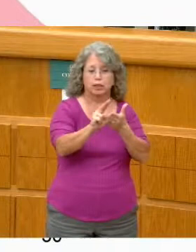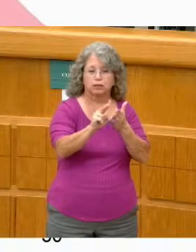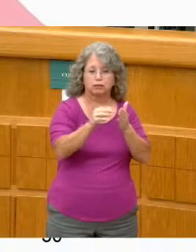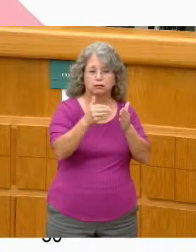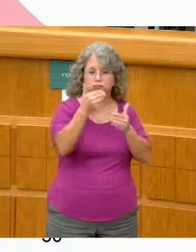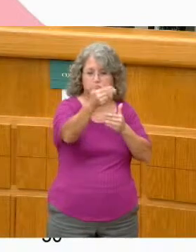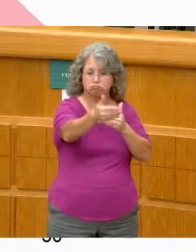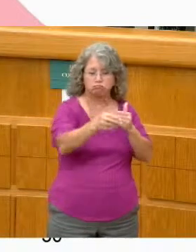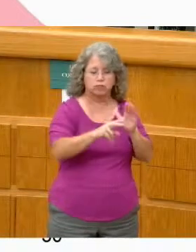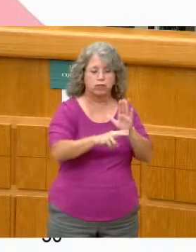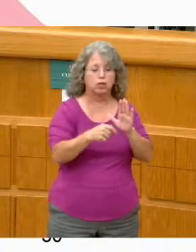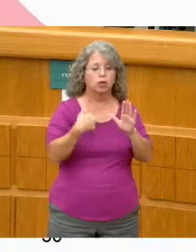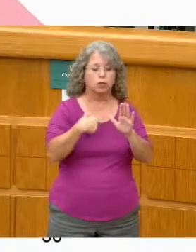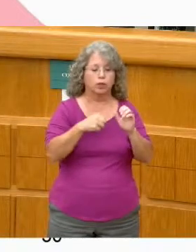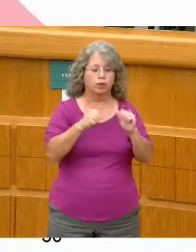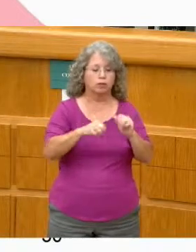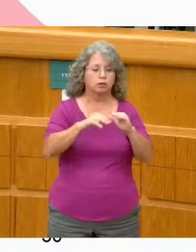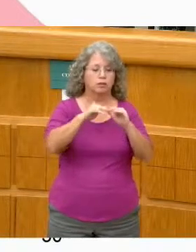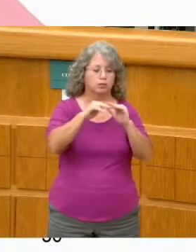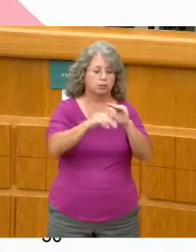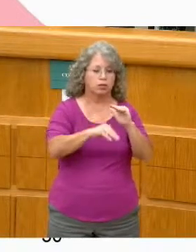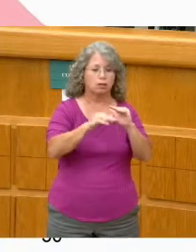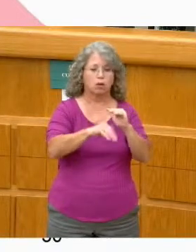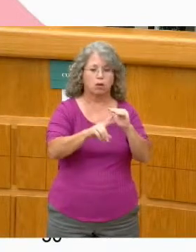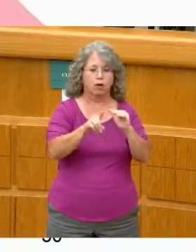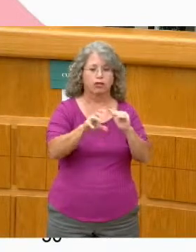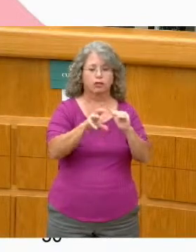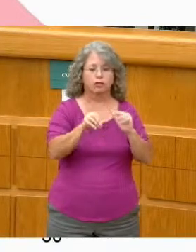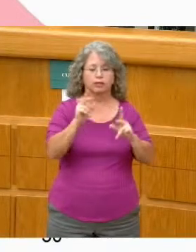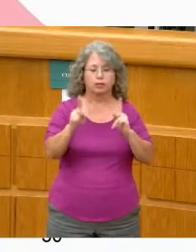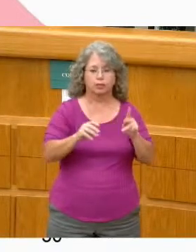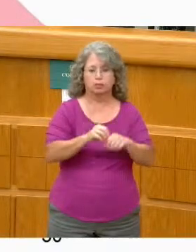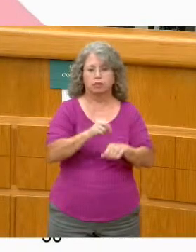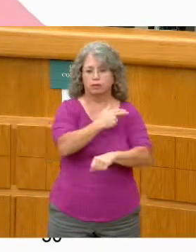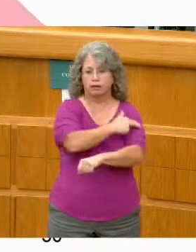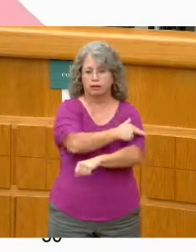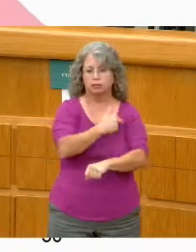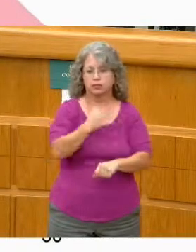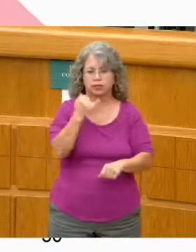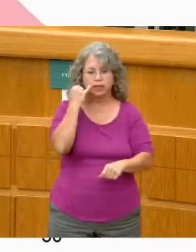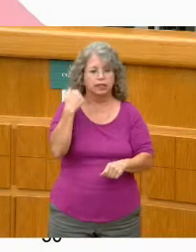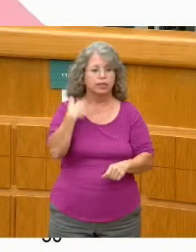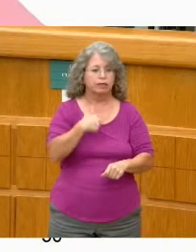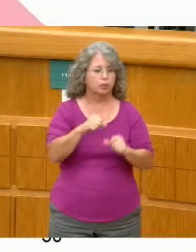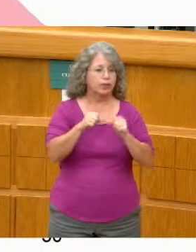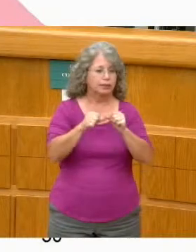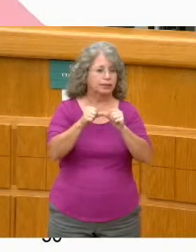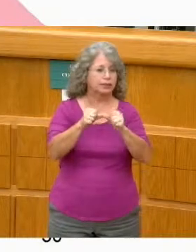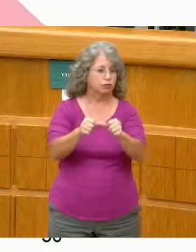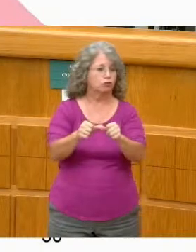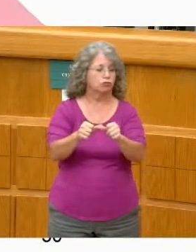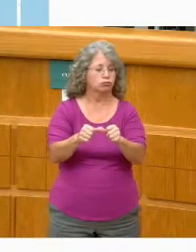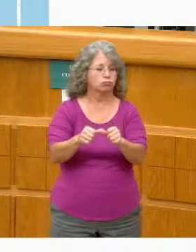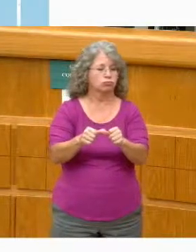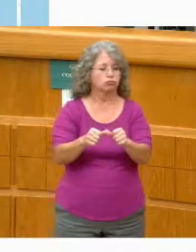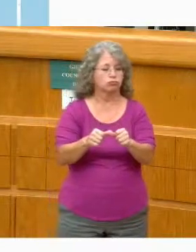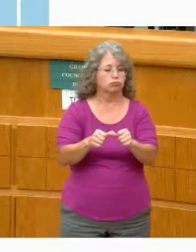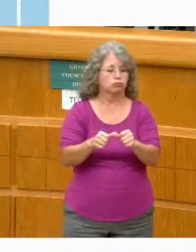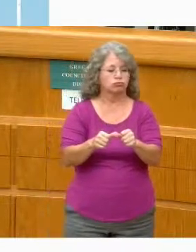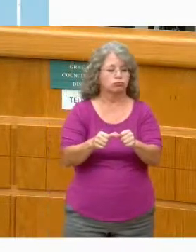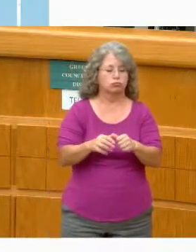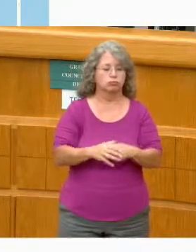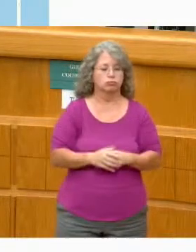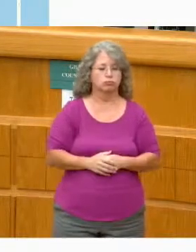below 150 people in the hospital due to COVID-19 2 weeks from now if we continue on the same path that